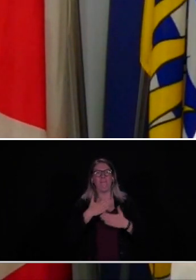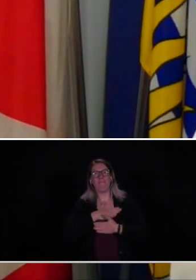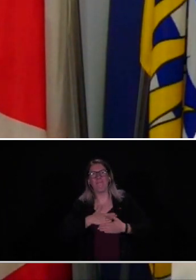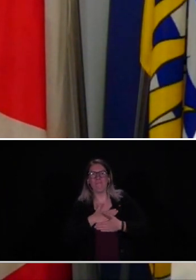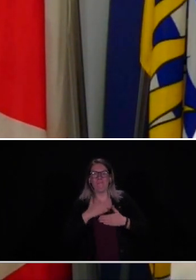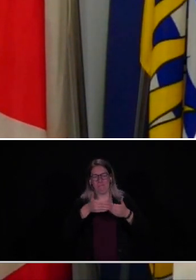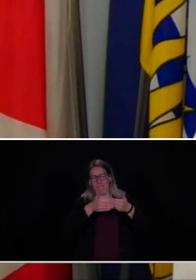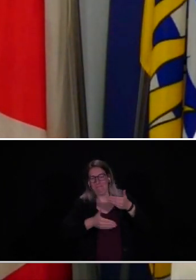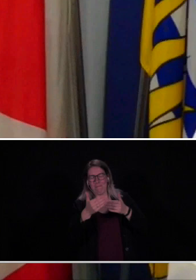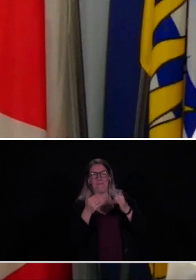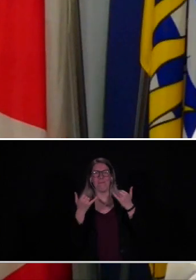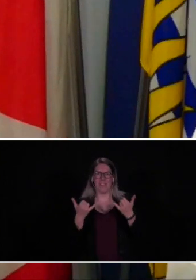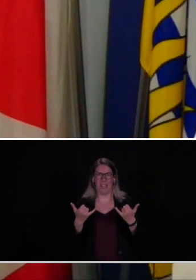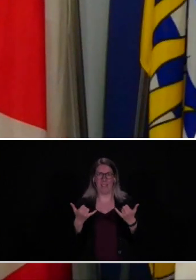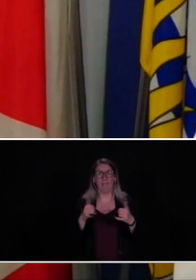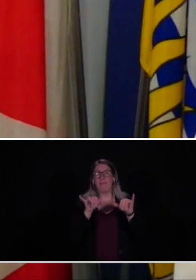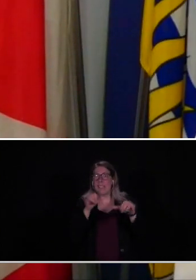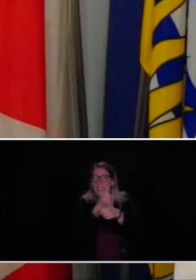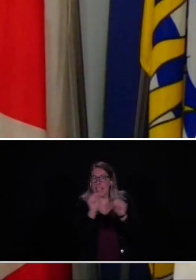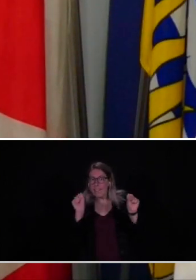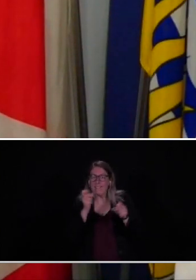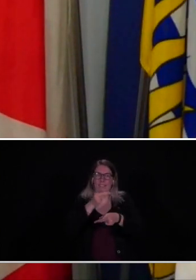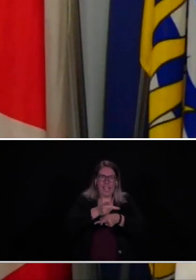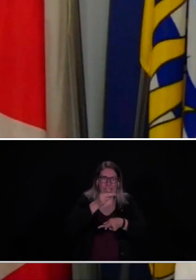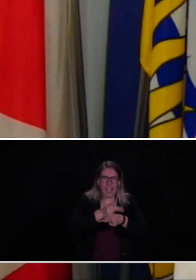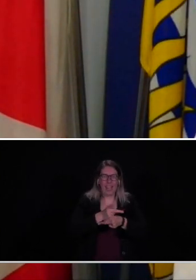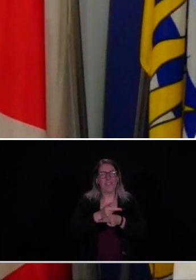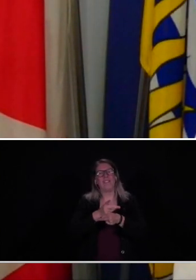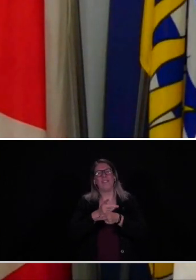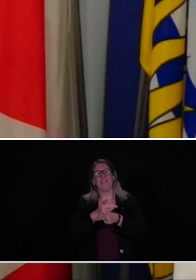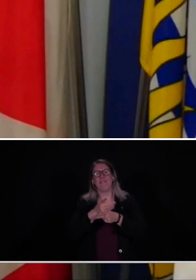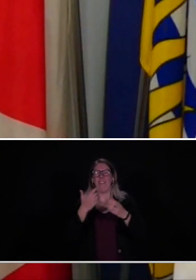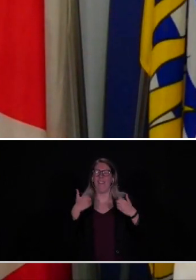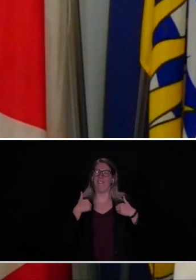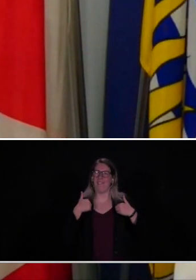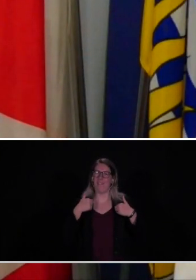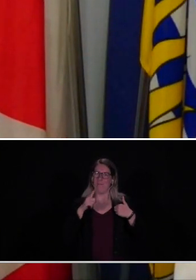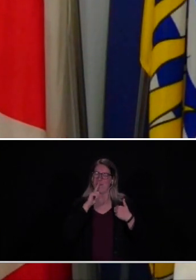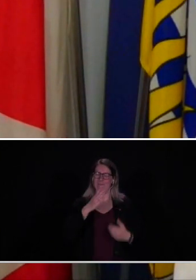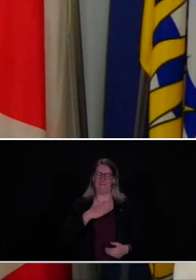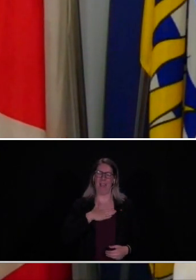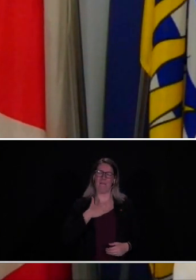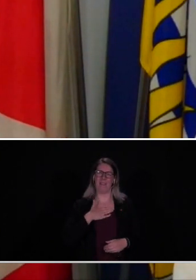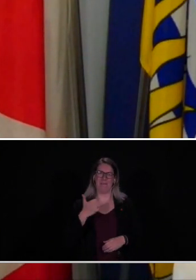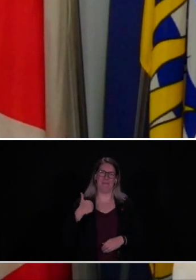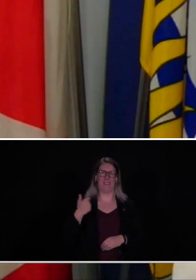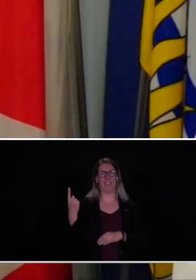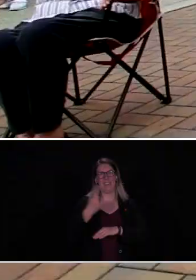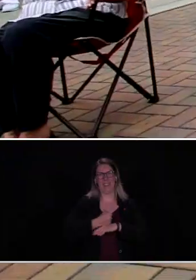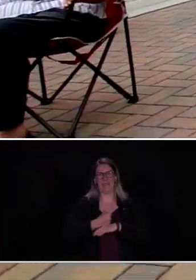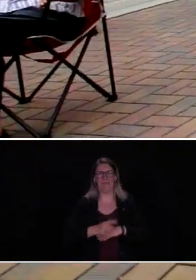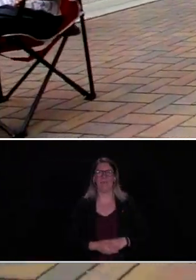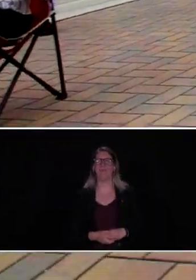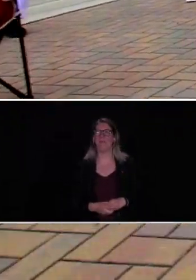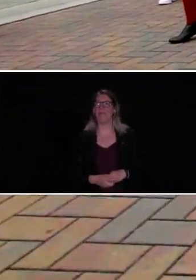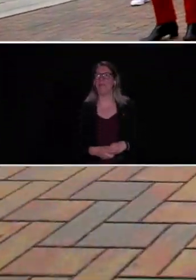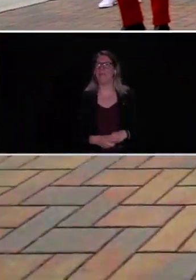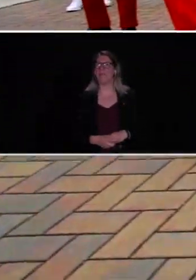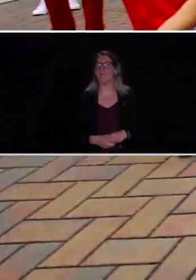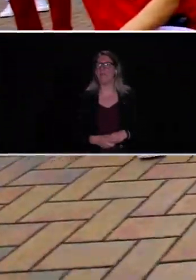festivities. Stay safe, take care, and have a very happy Canada Day.